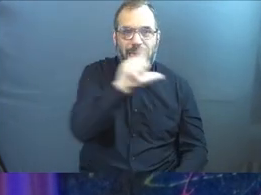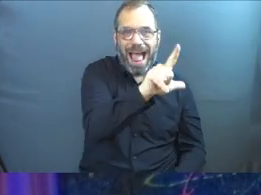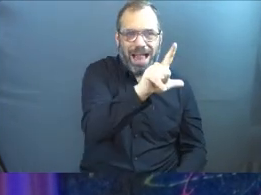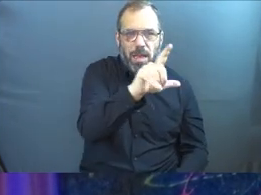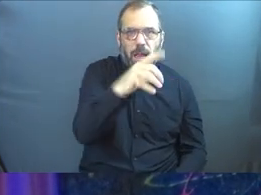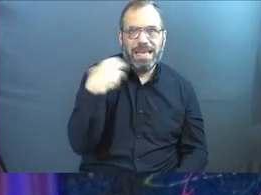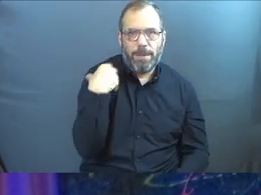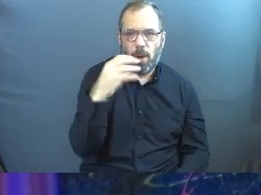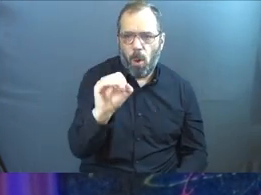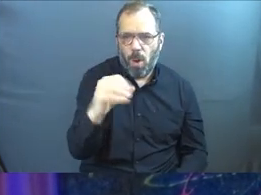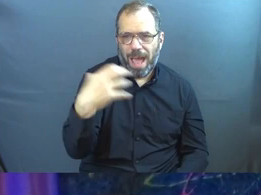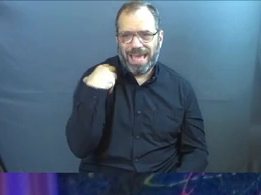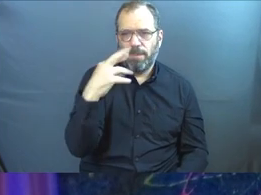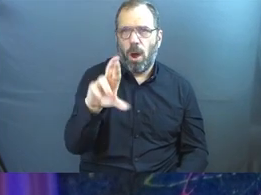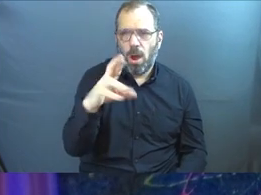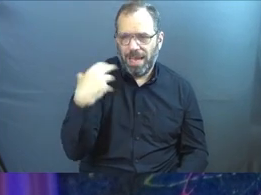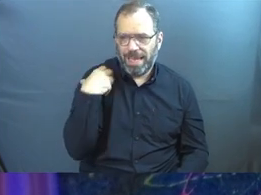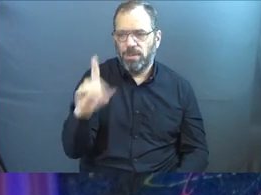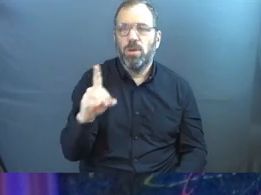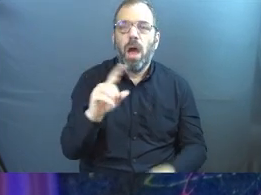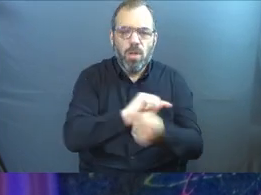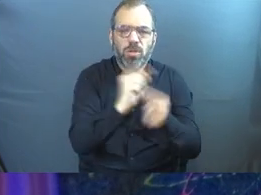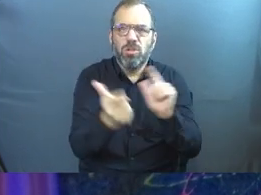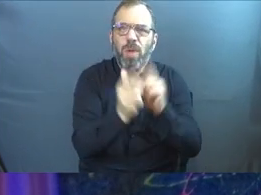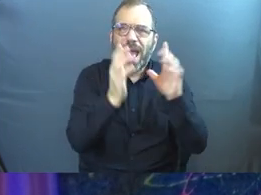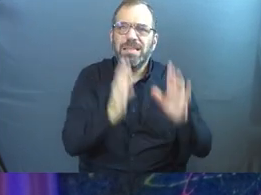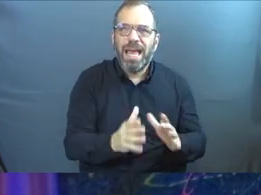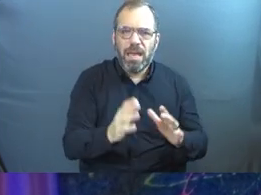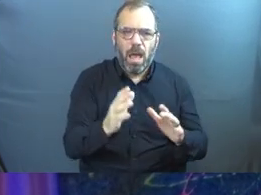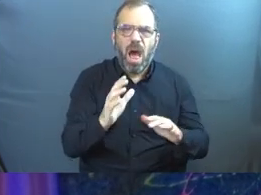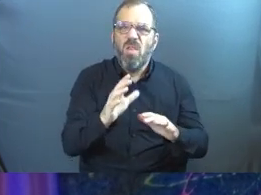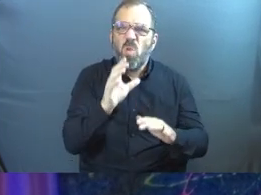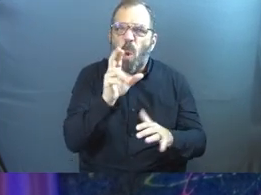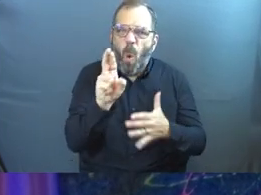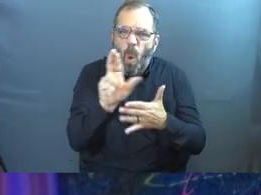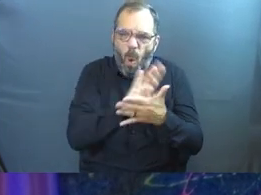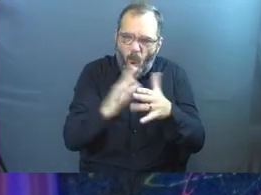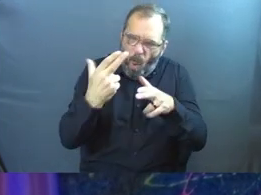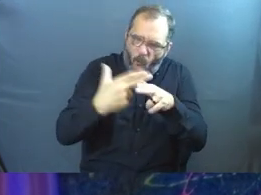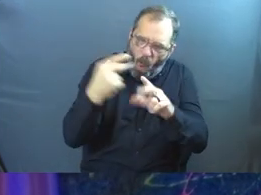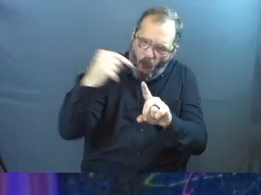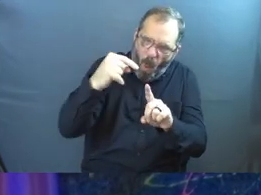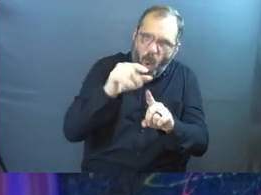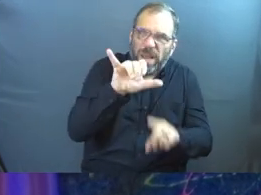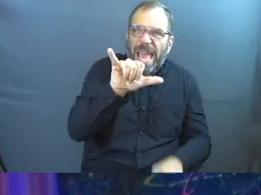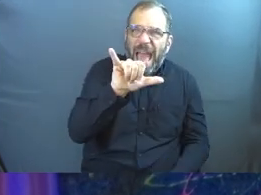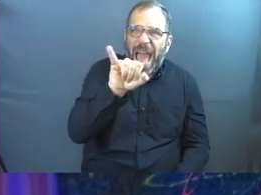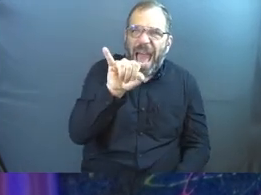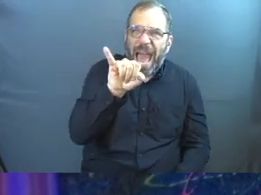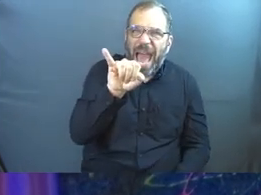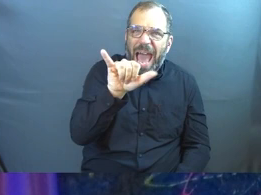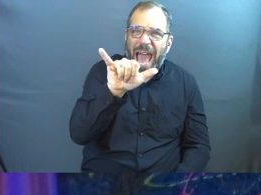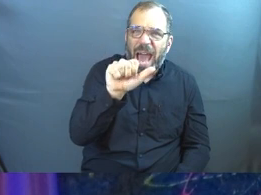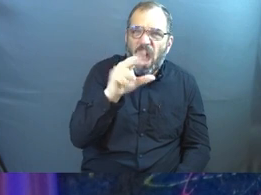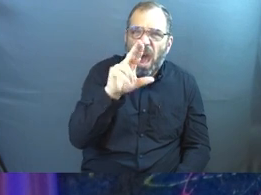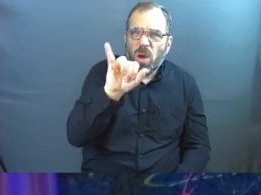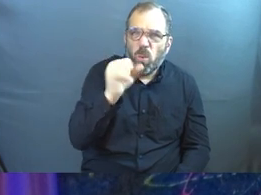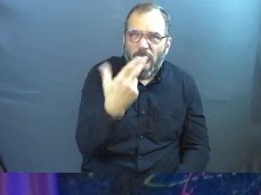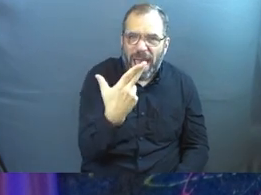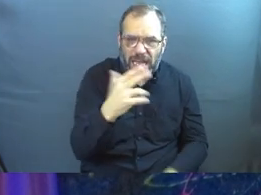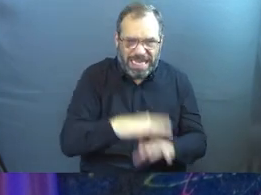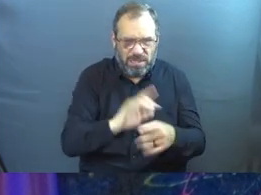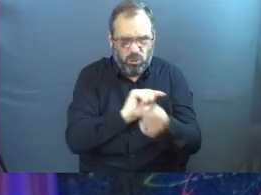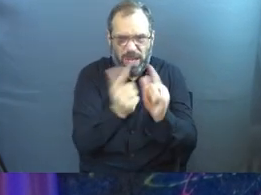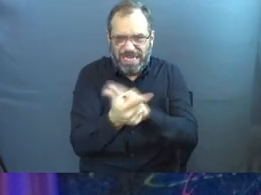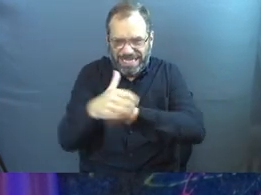is? That's your translators taking the ancient, the holy name of God, Yahweh, and translating